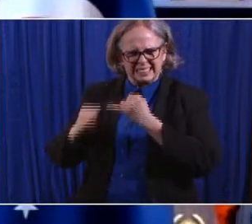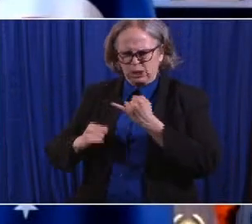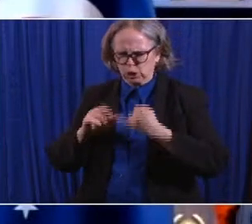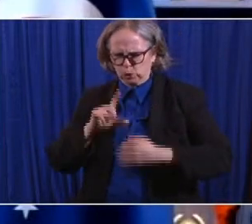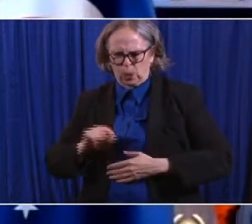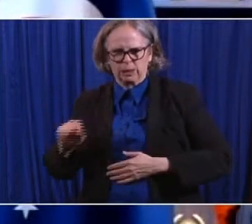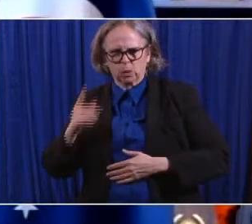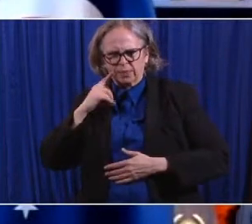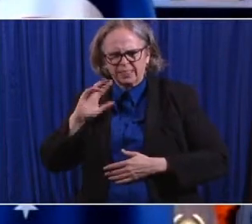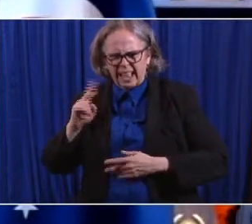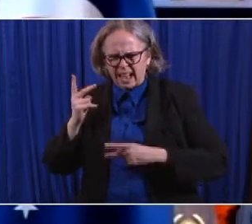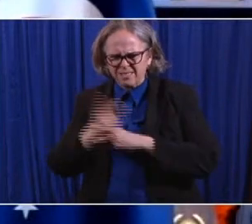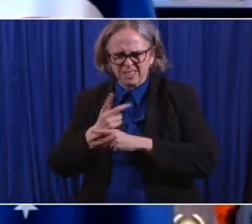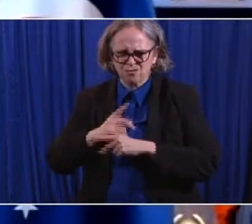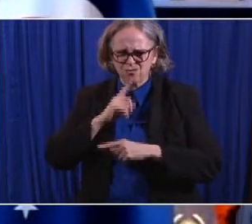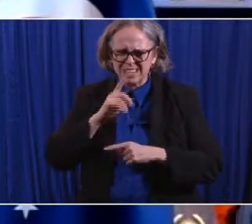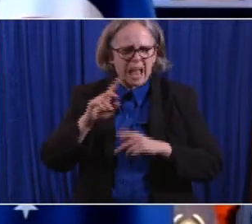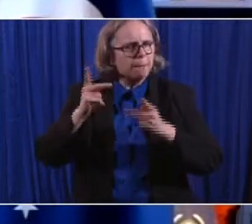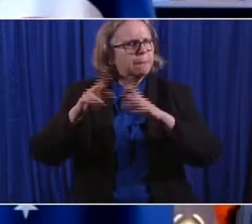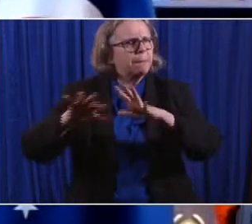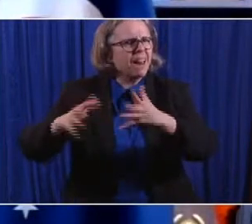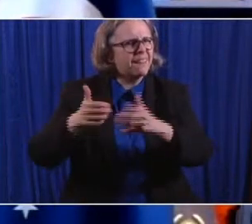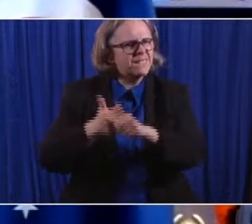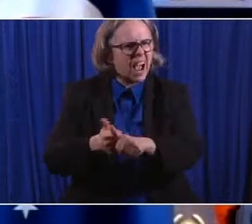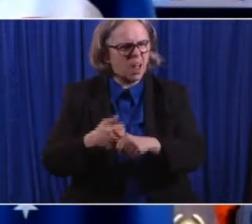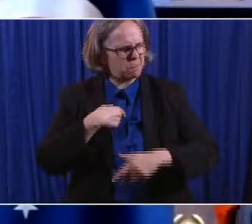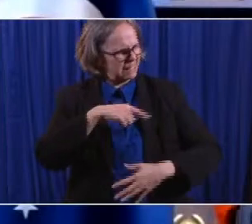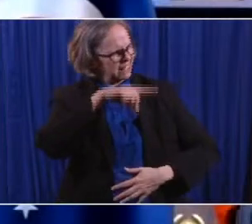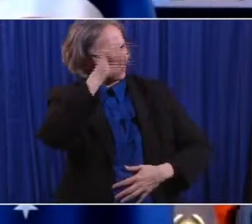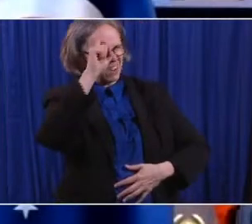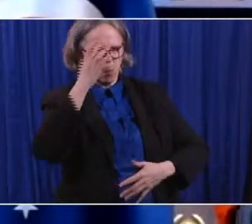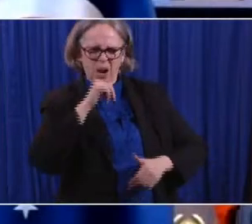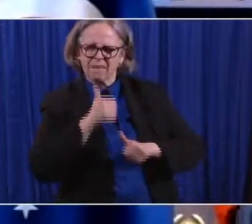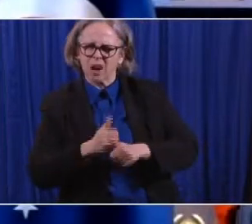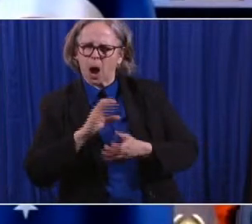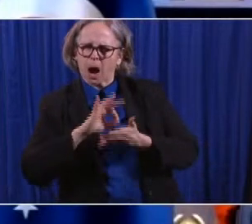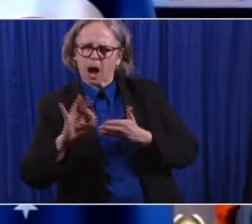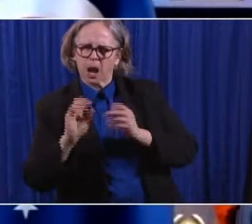nature, and was certainly used in the previous CARES Act.